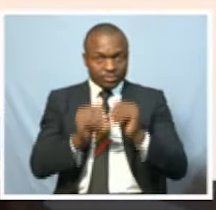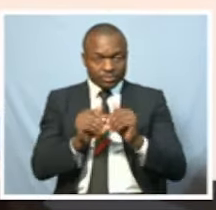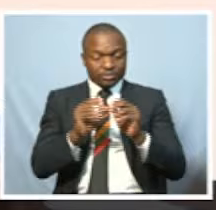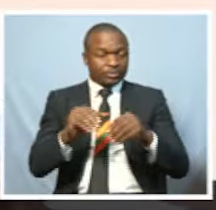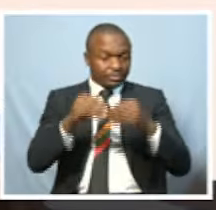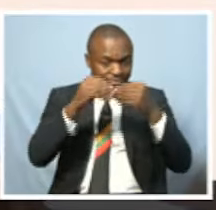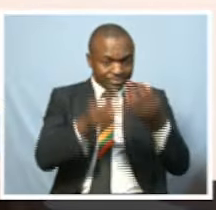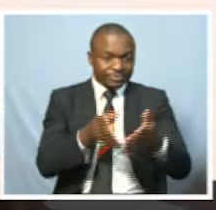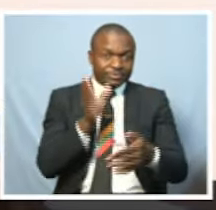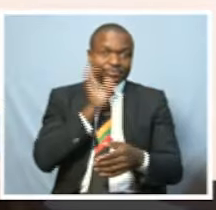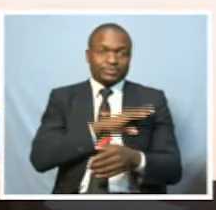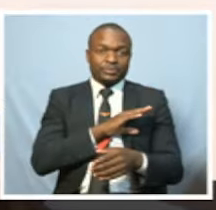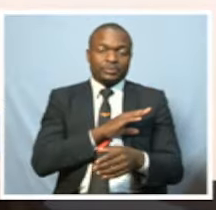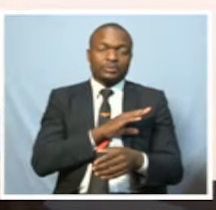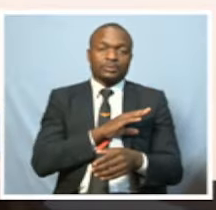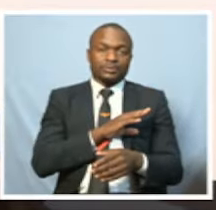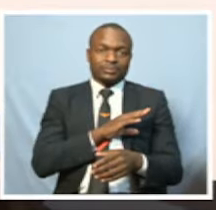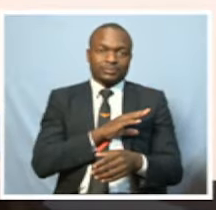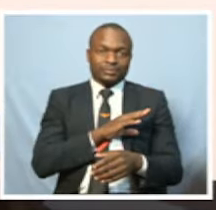over and is occupied.